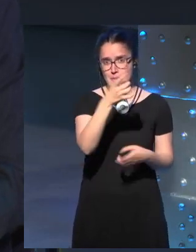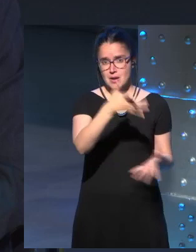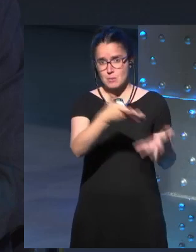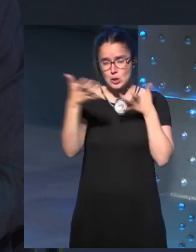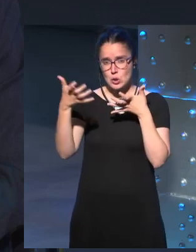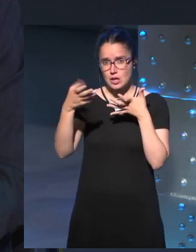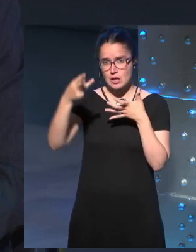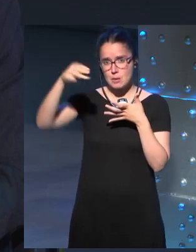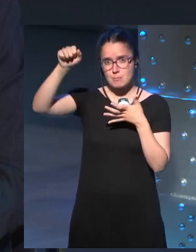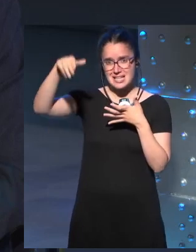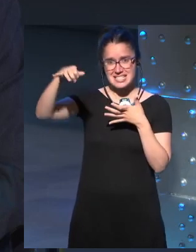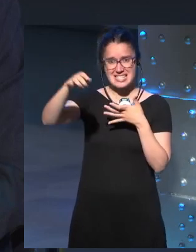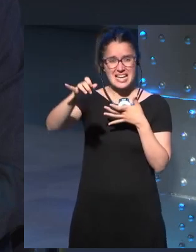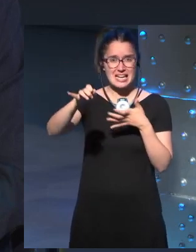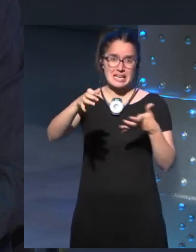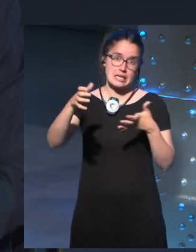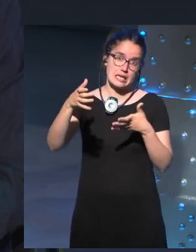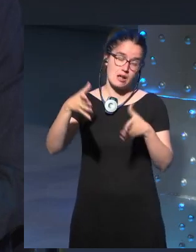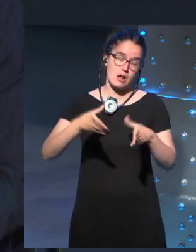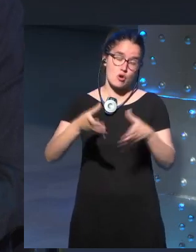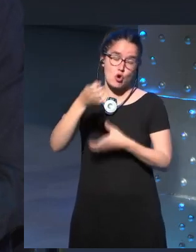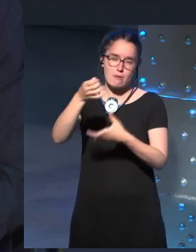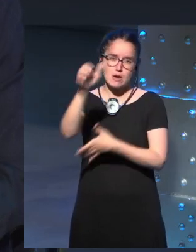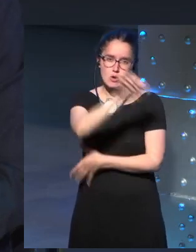before yesterday, it was 50 years